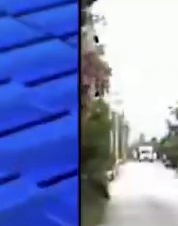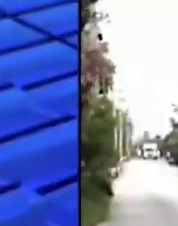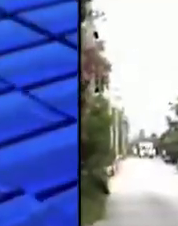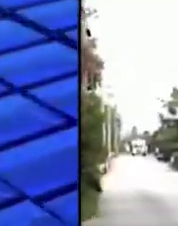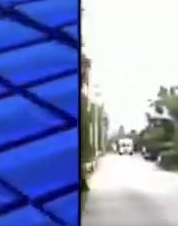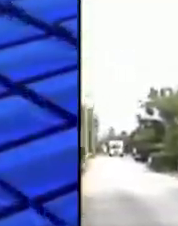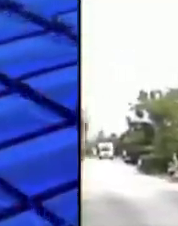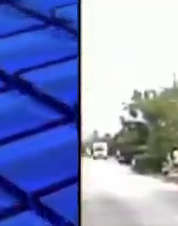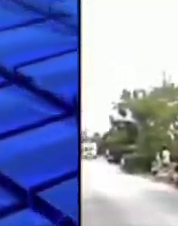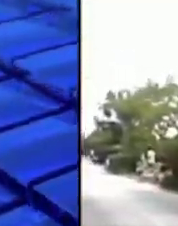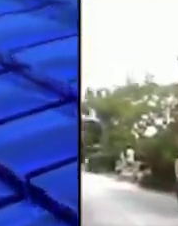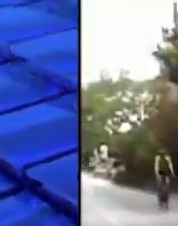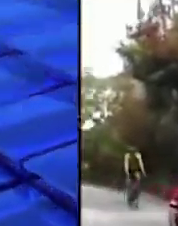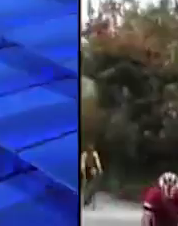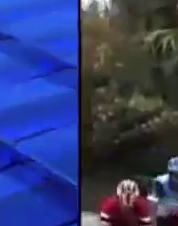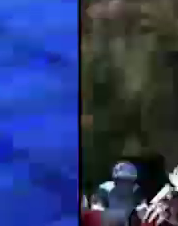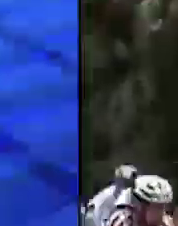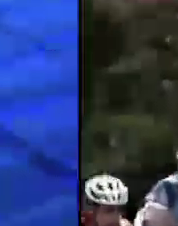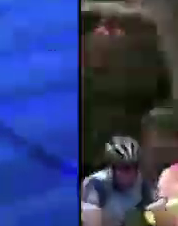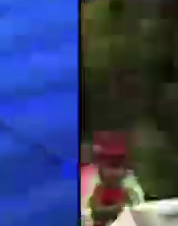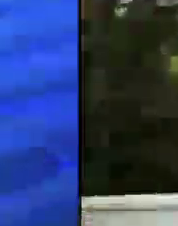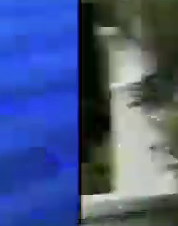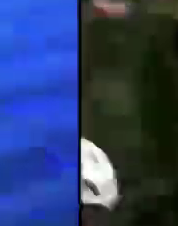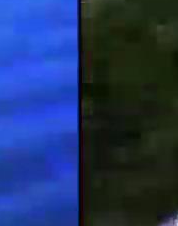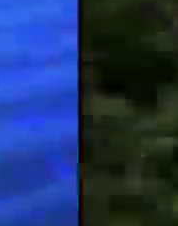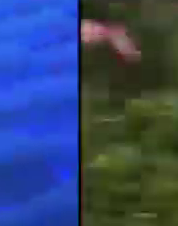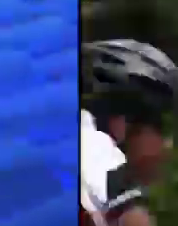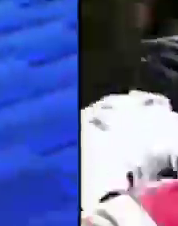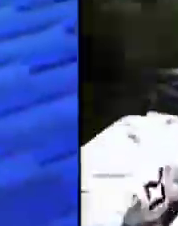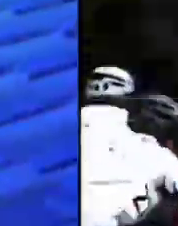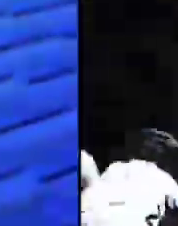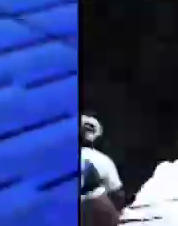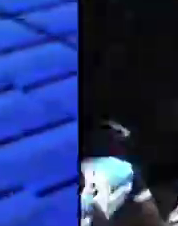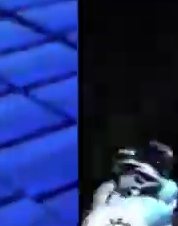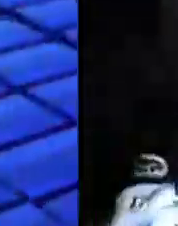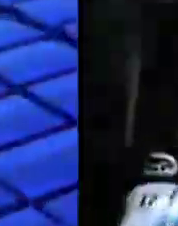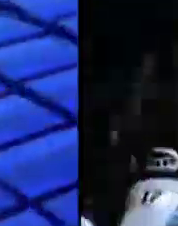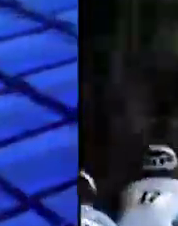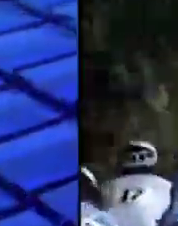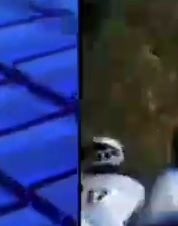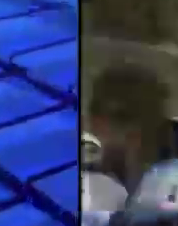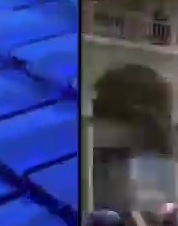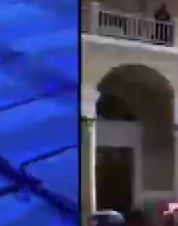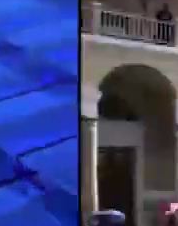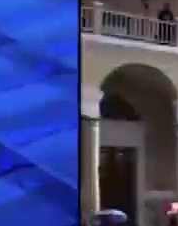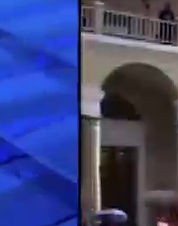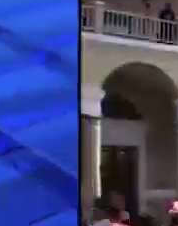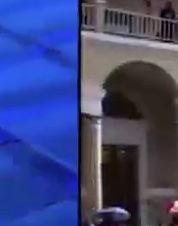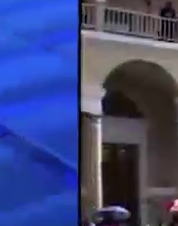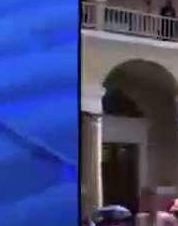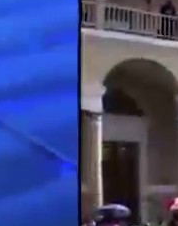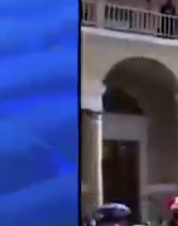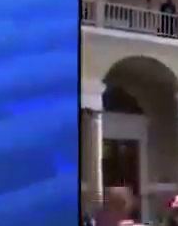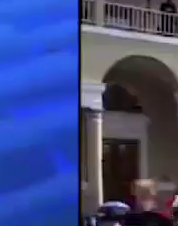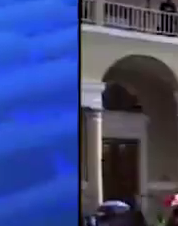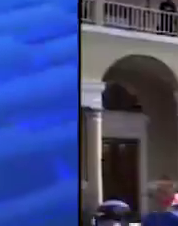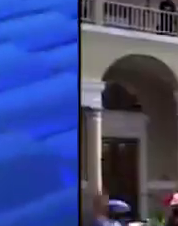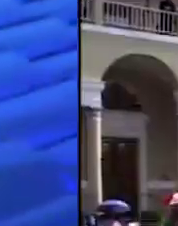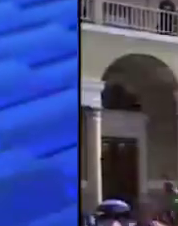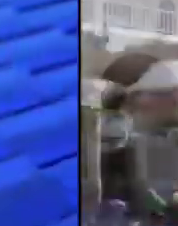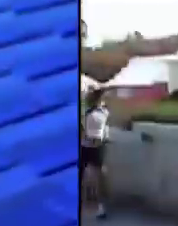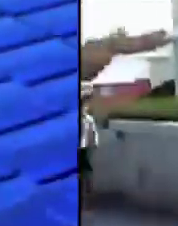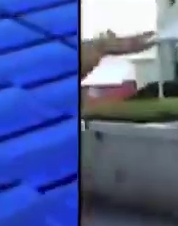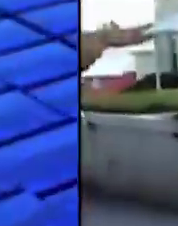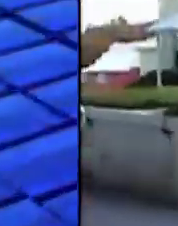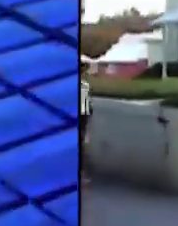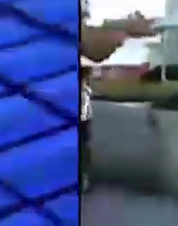May 24th Sports Highlights program, including the Sinclair Packwood Memorial Cycle Race, as well as the Junior Road Race and the